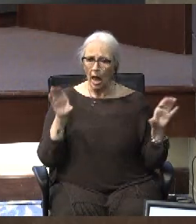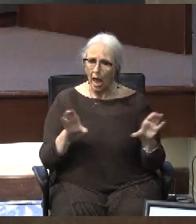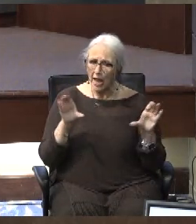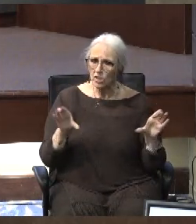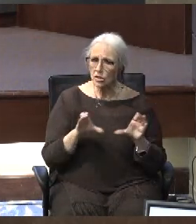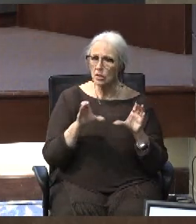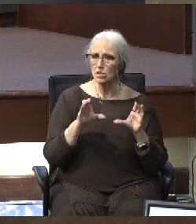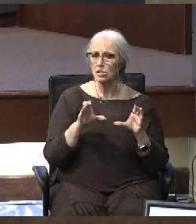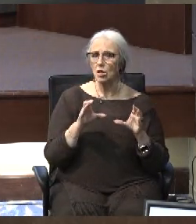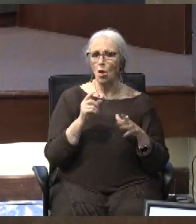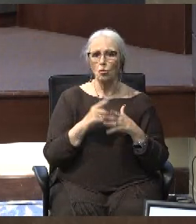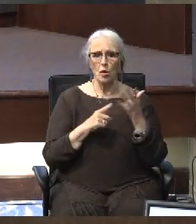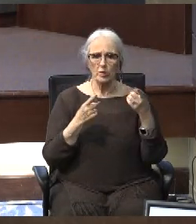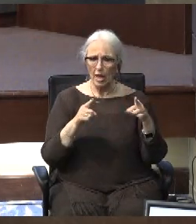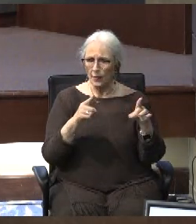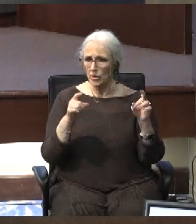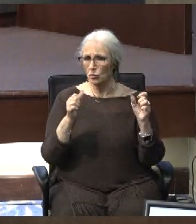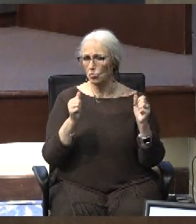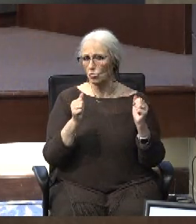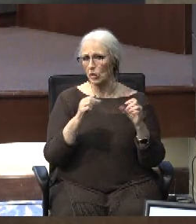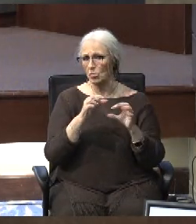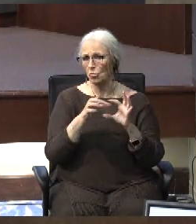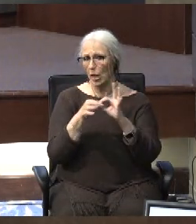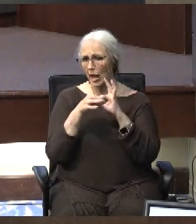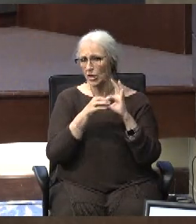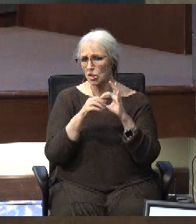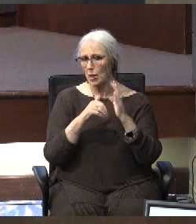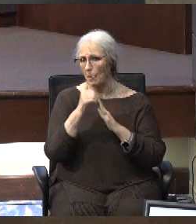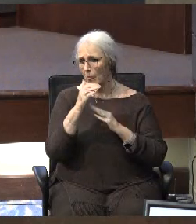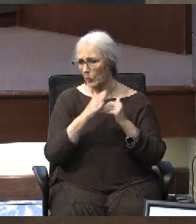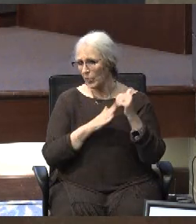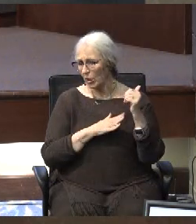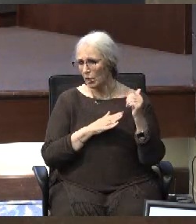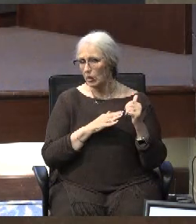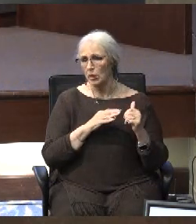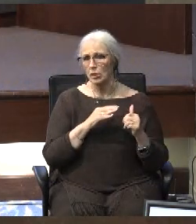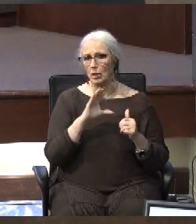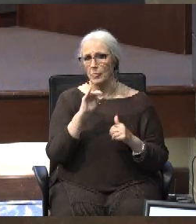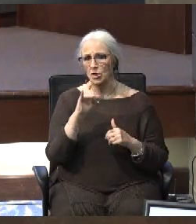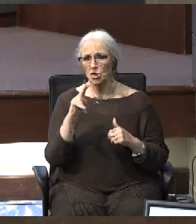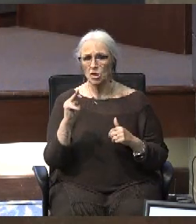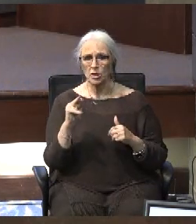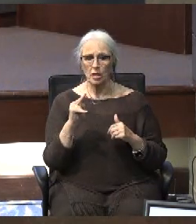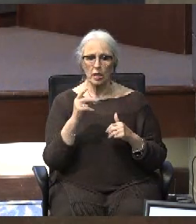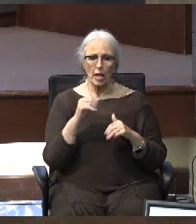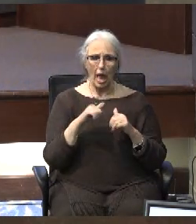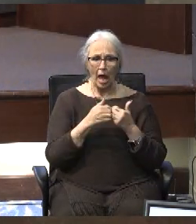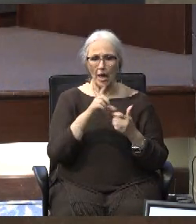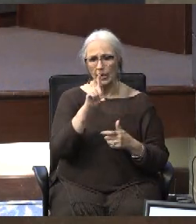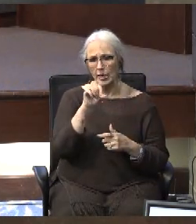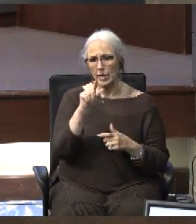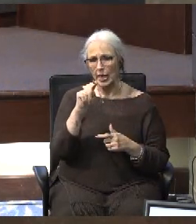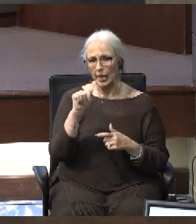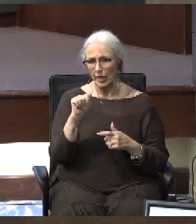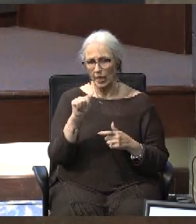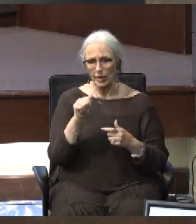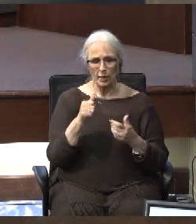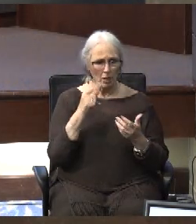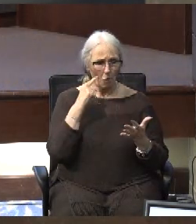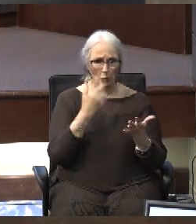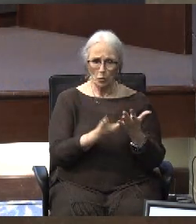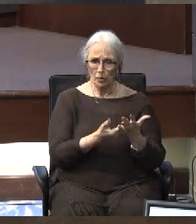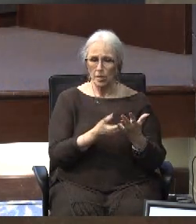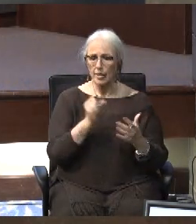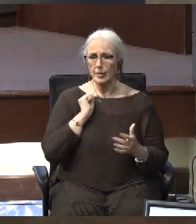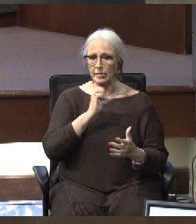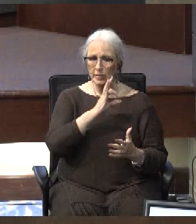gets taken in regards to the Building and Standards Commission, and kind of what the data bears out on how often staff is